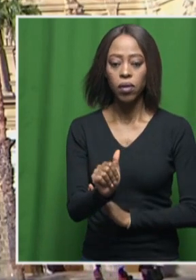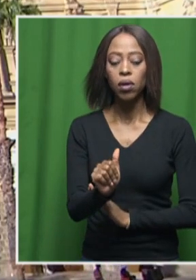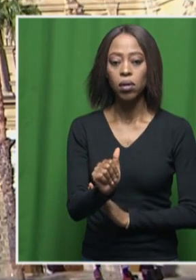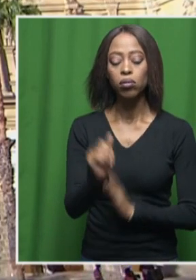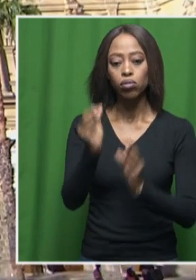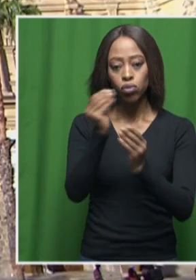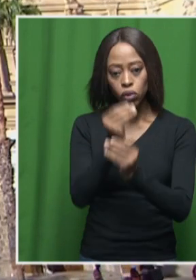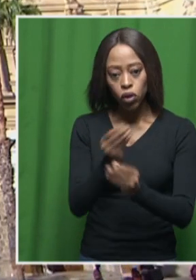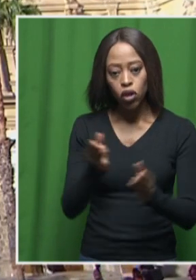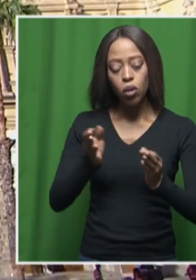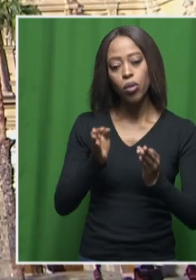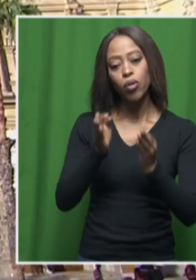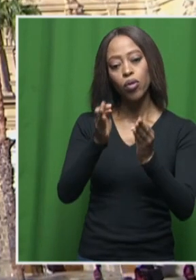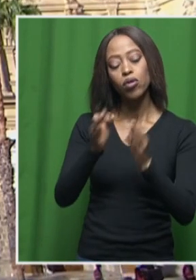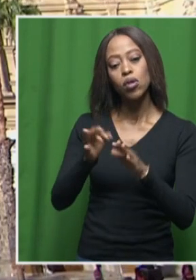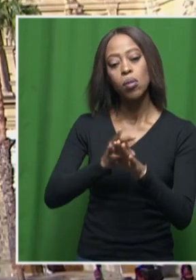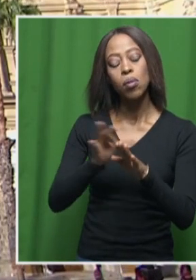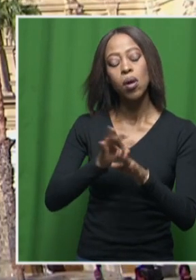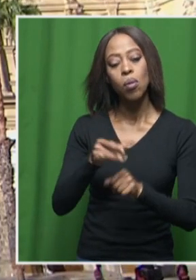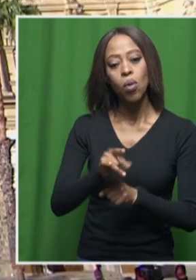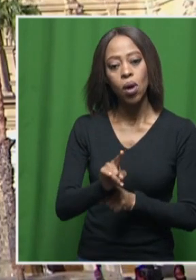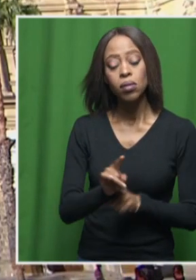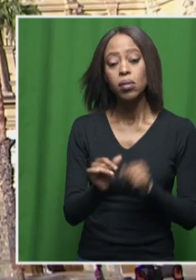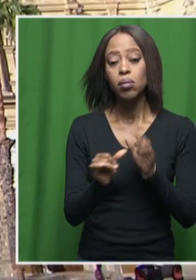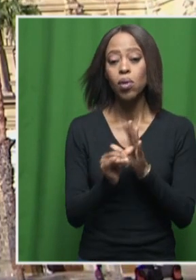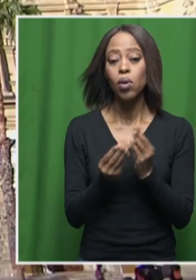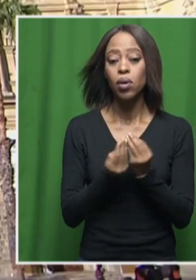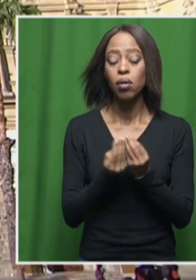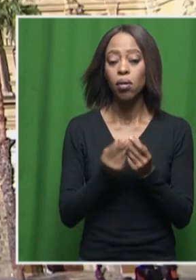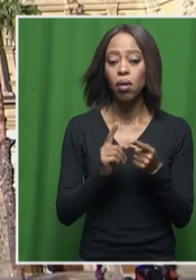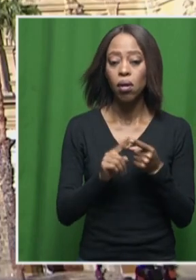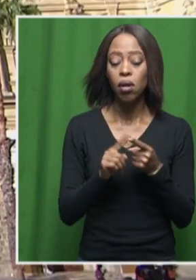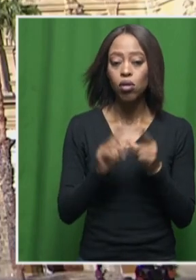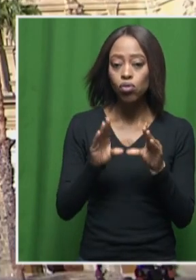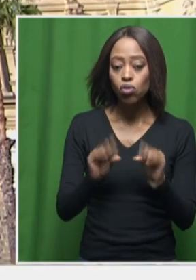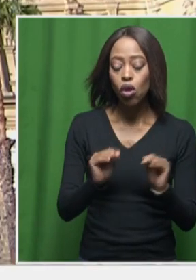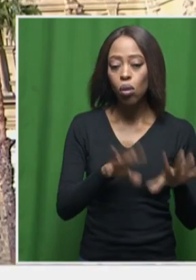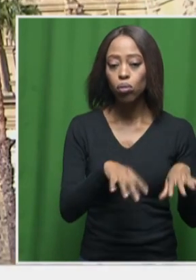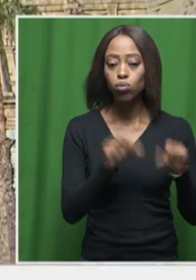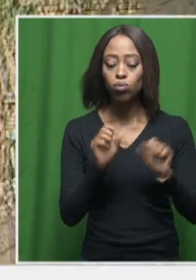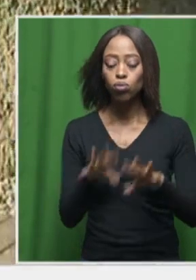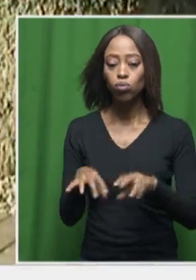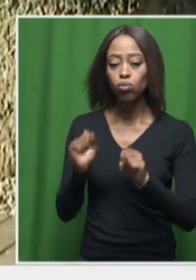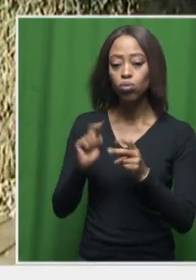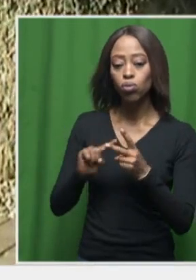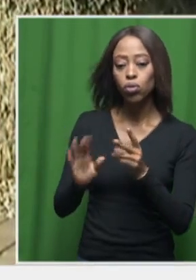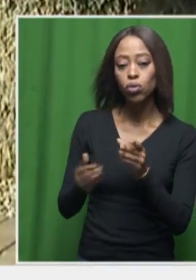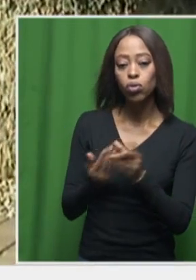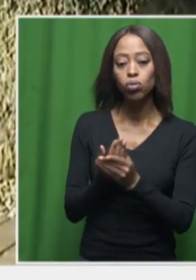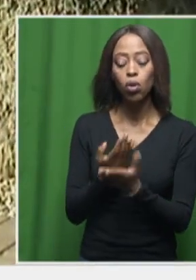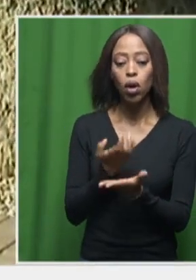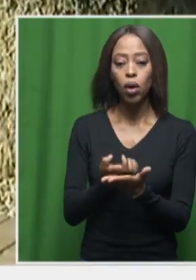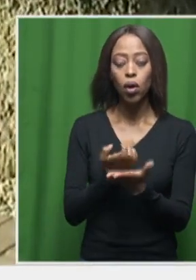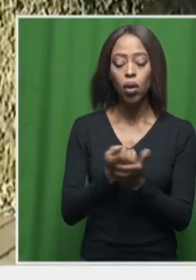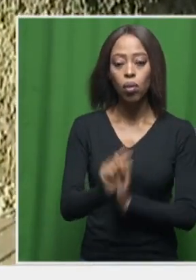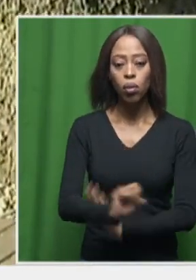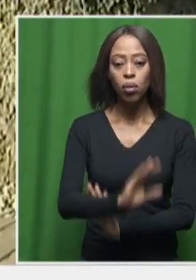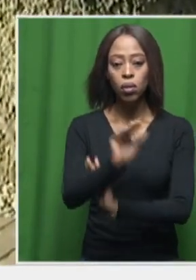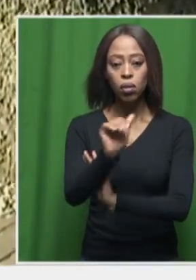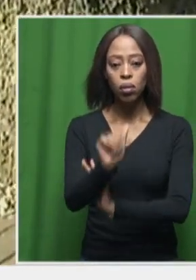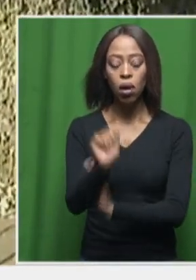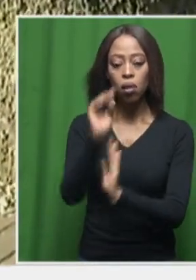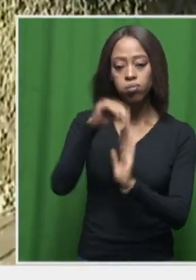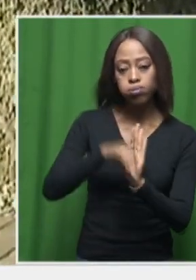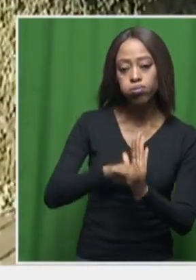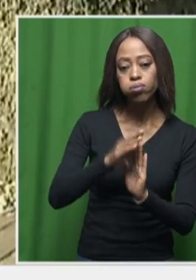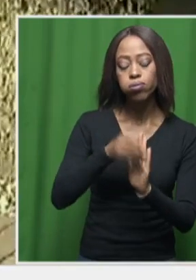for the year ahead. Key priority areas: eradicating load shedding, the revival of the South African economy, inflation going